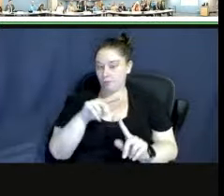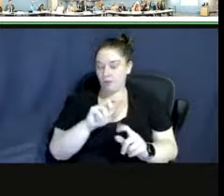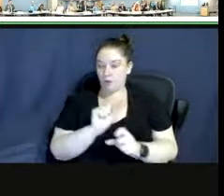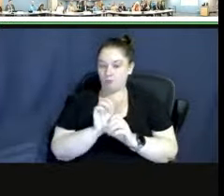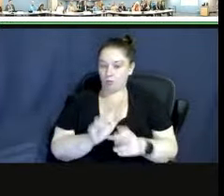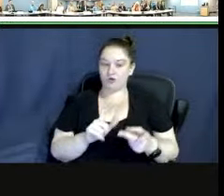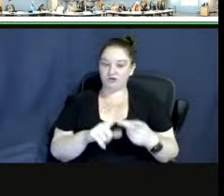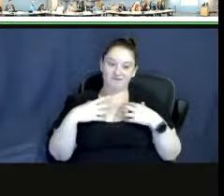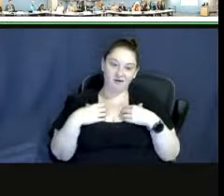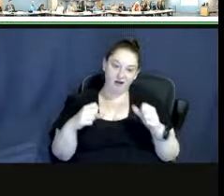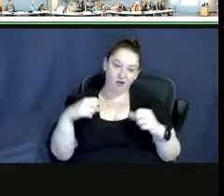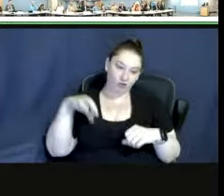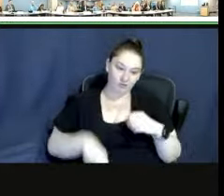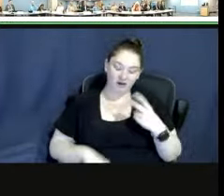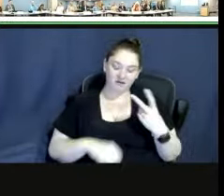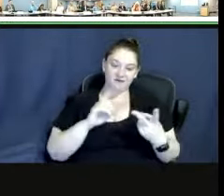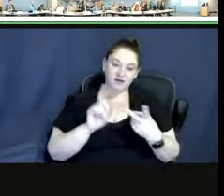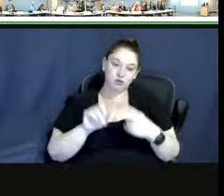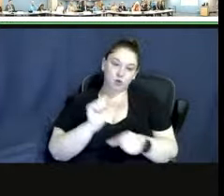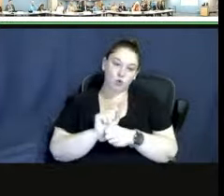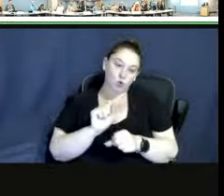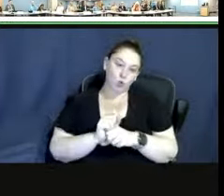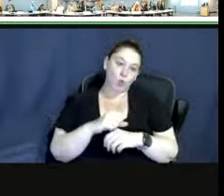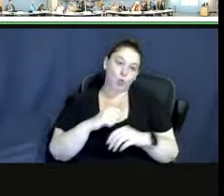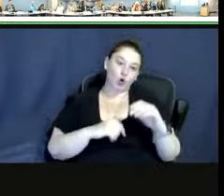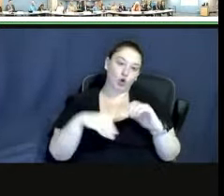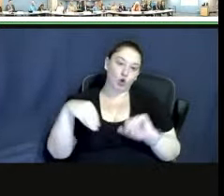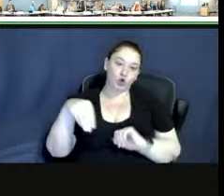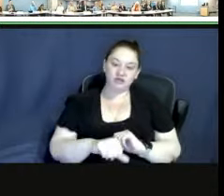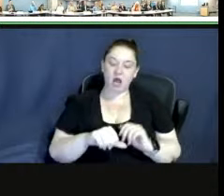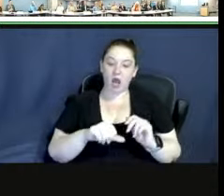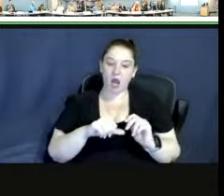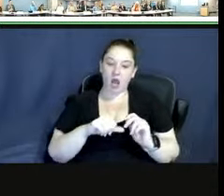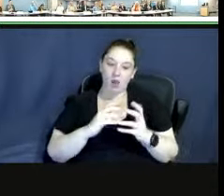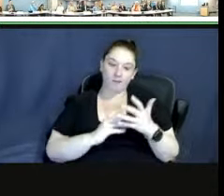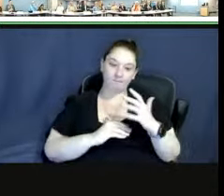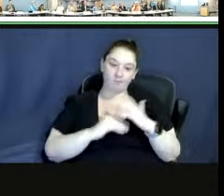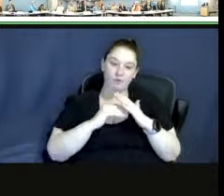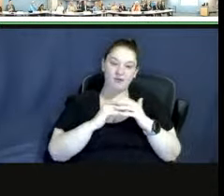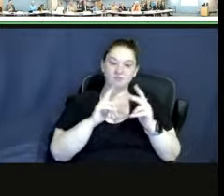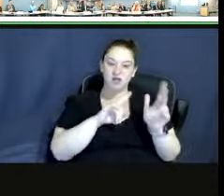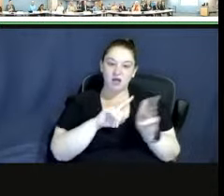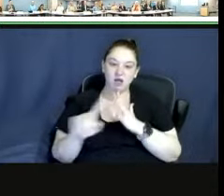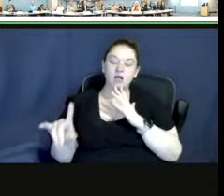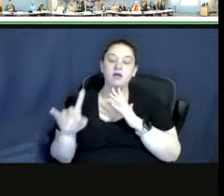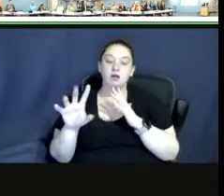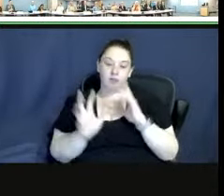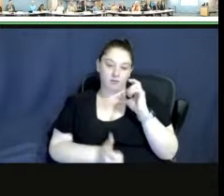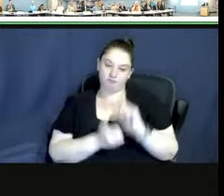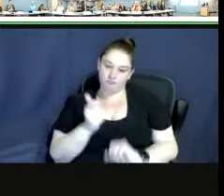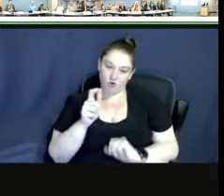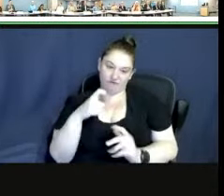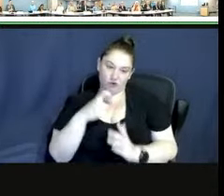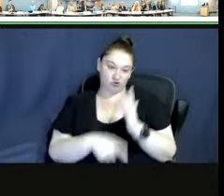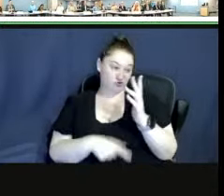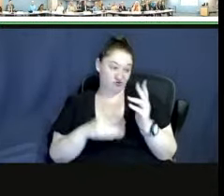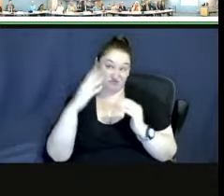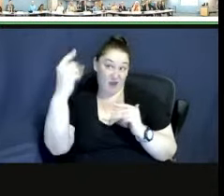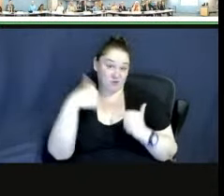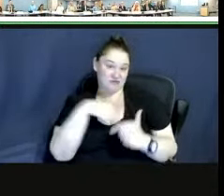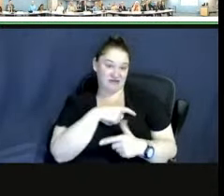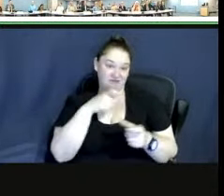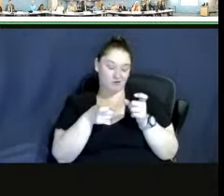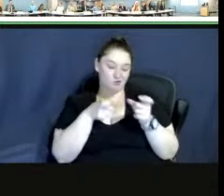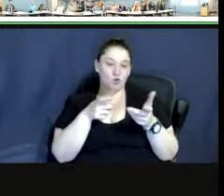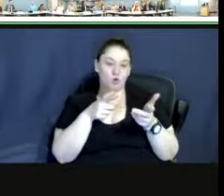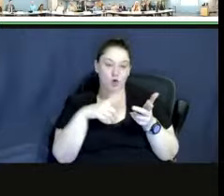health benefits. They have workers' comp premiums and other things. The majority of those costs are outside our control. The PERS rates are